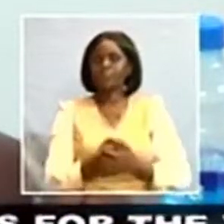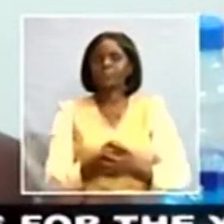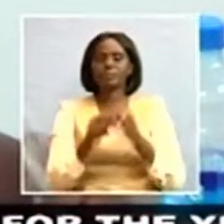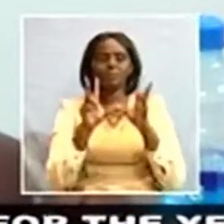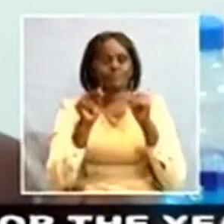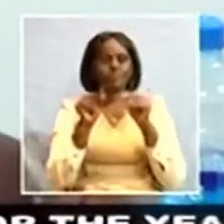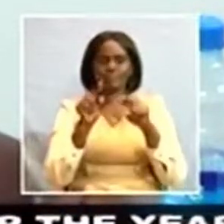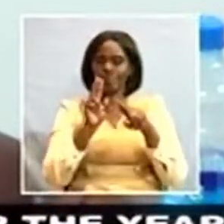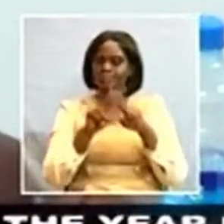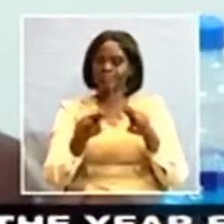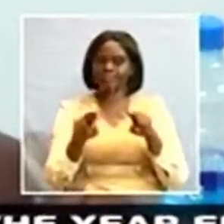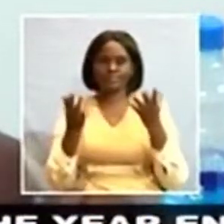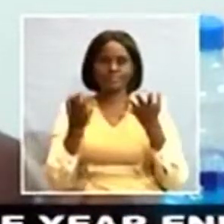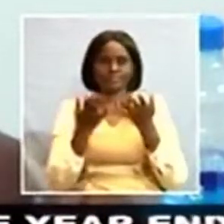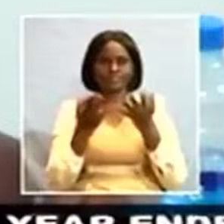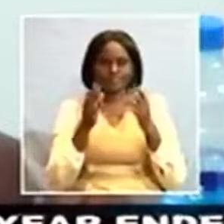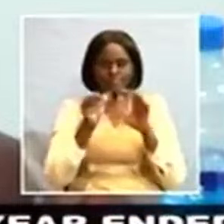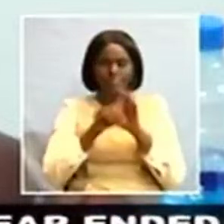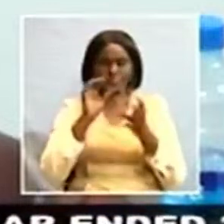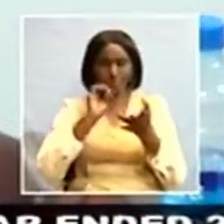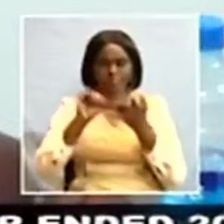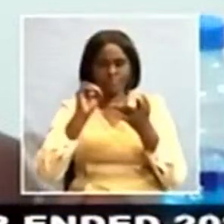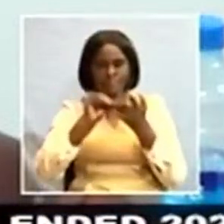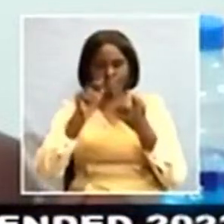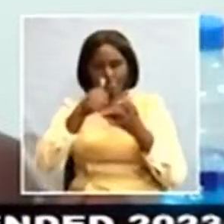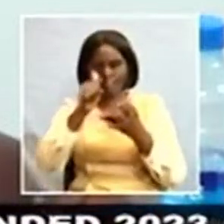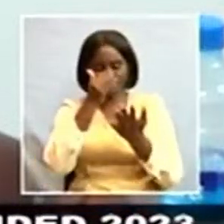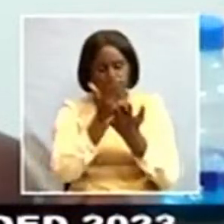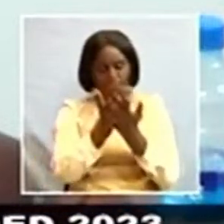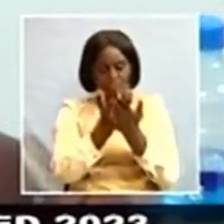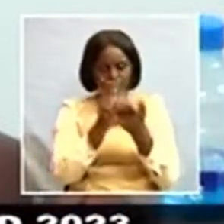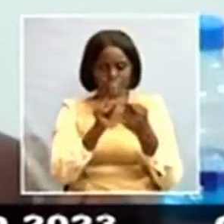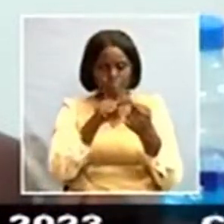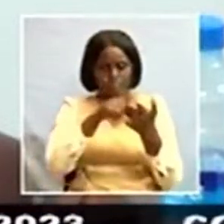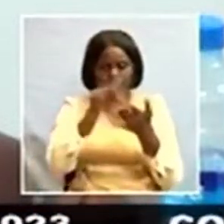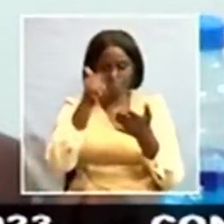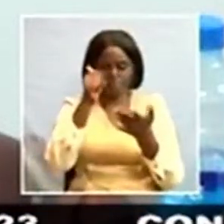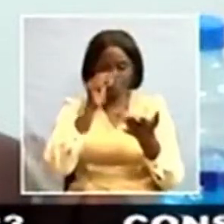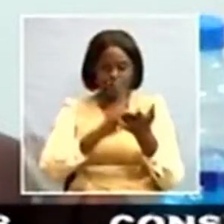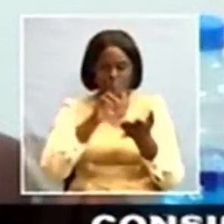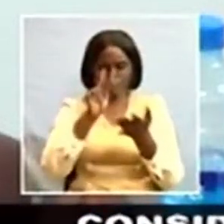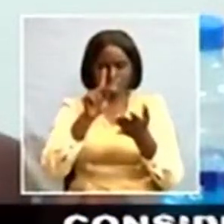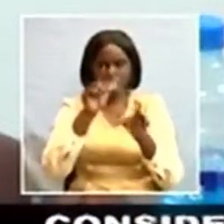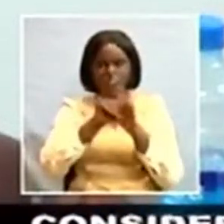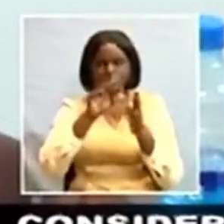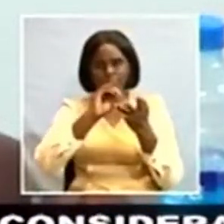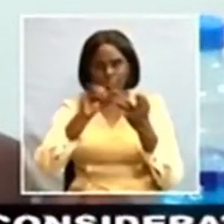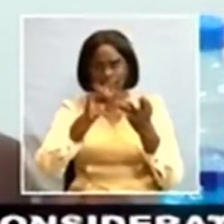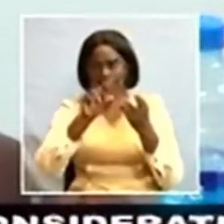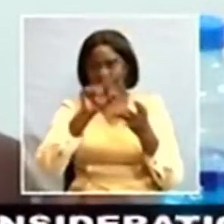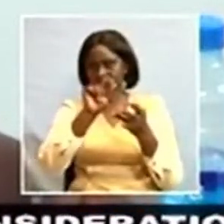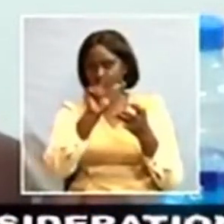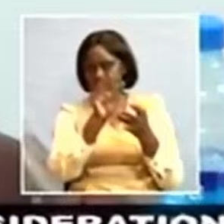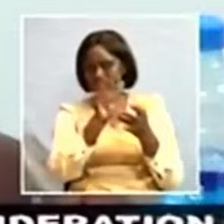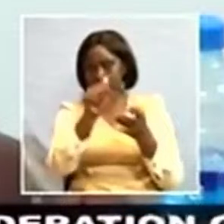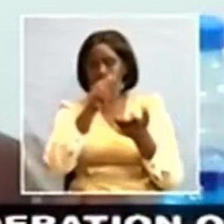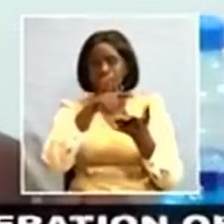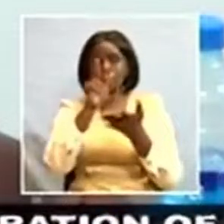No, Chair. In October, you proposed to pay a 10,000 kwacha, October 2024. Did you pay?